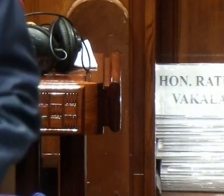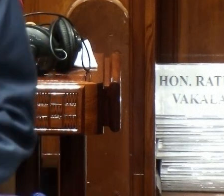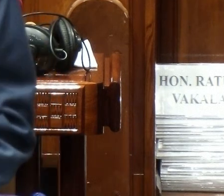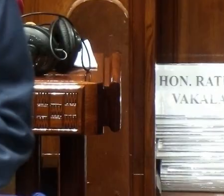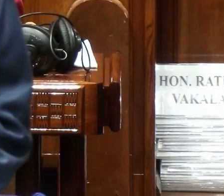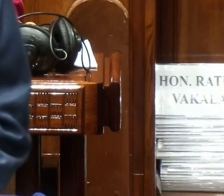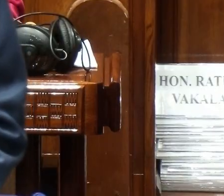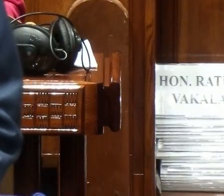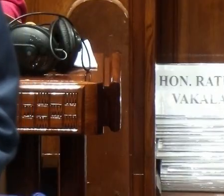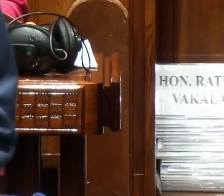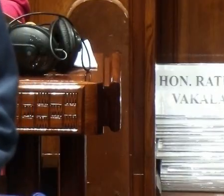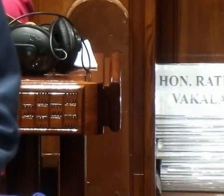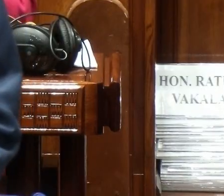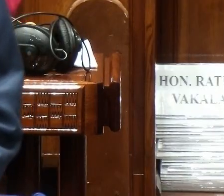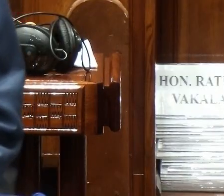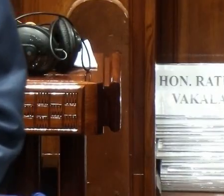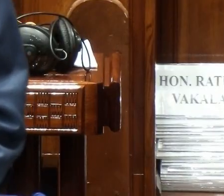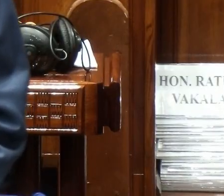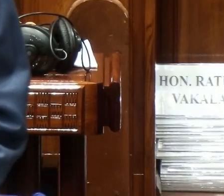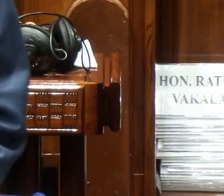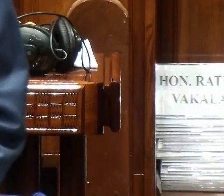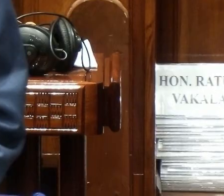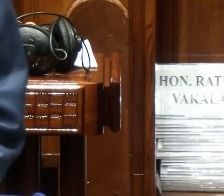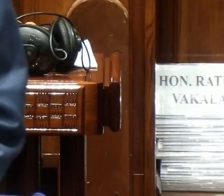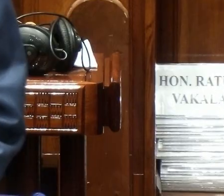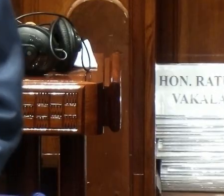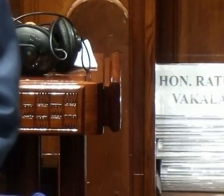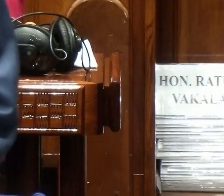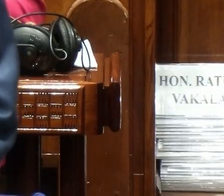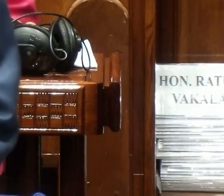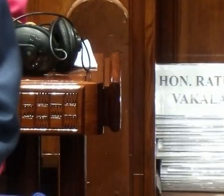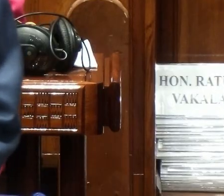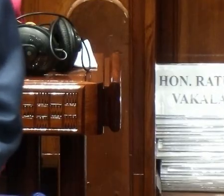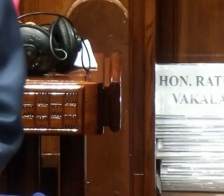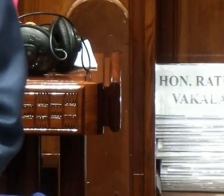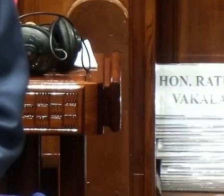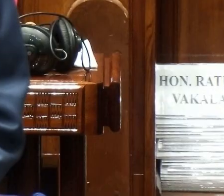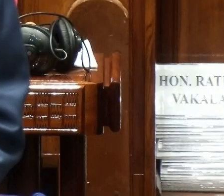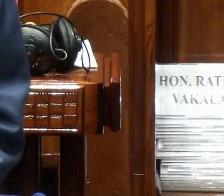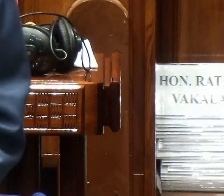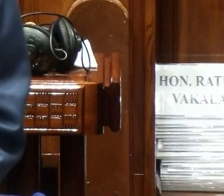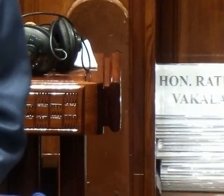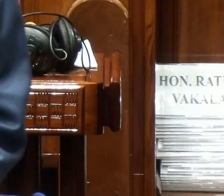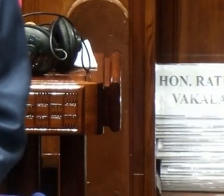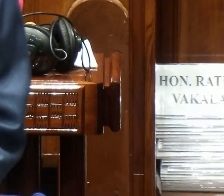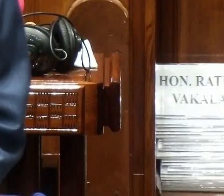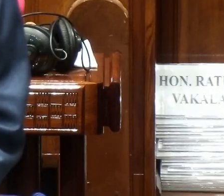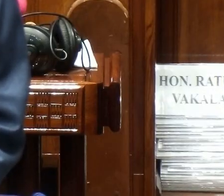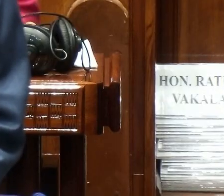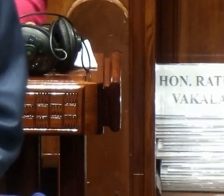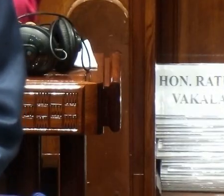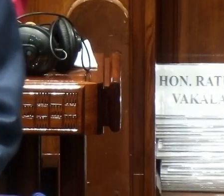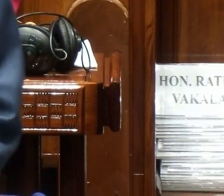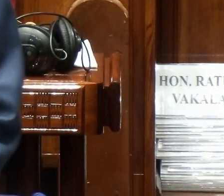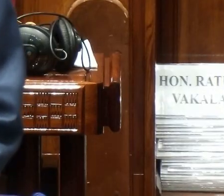village in Nandronga asked the Alliance government to assist them with some farming implements when they were adjusting